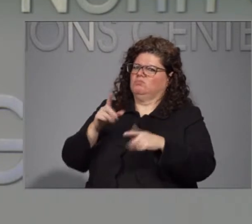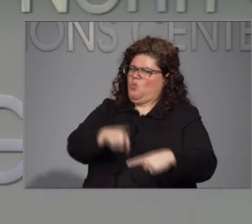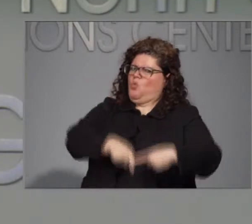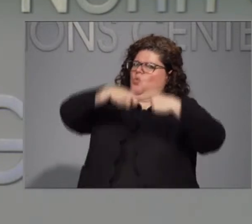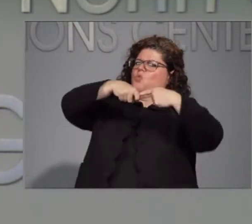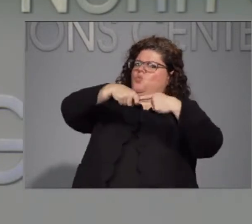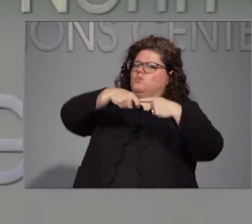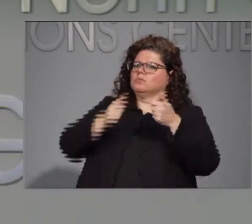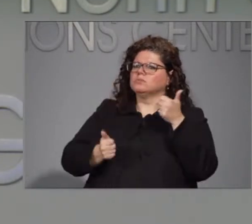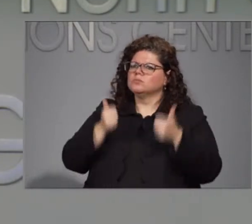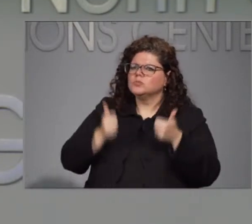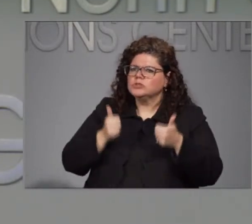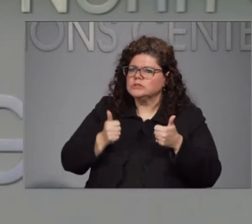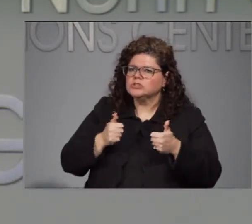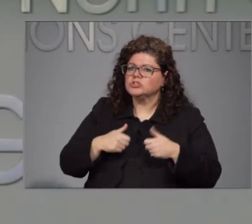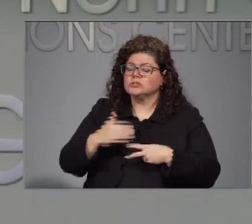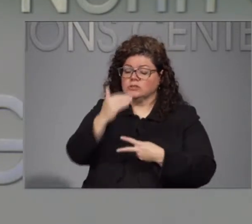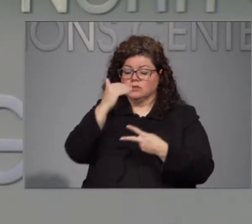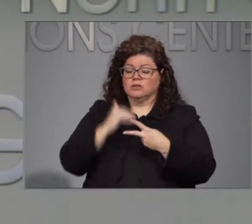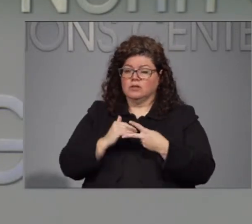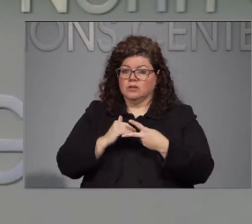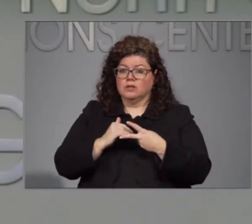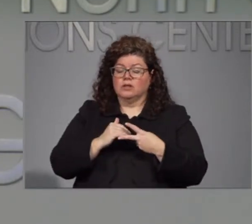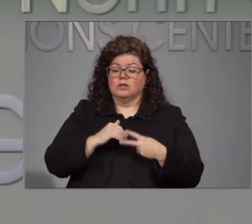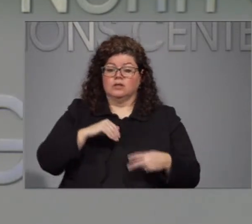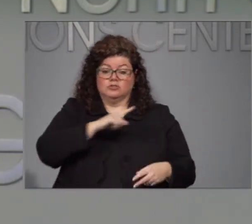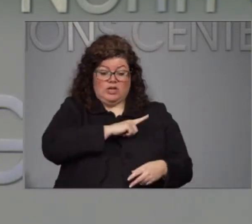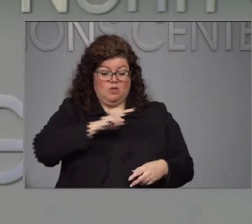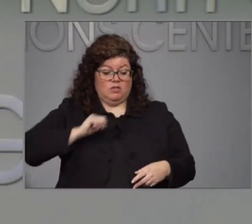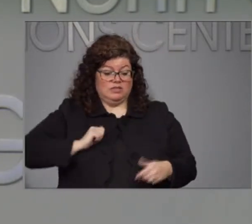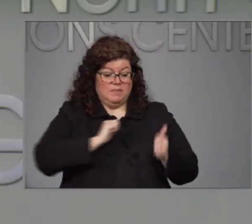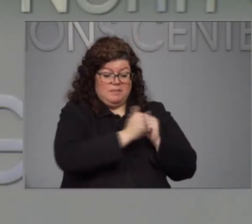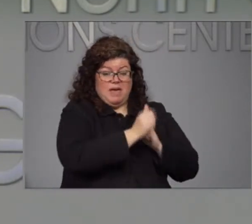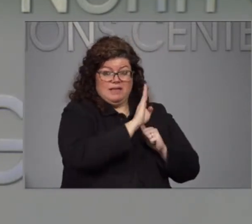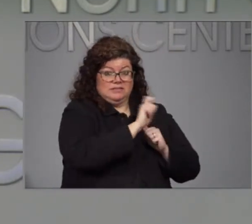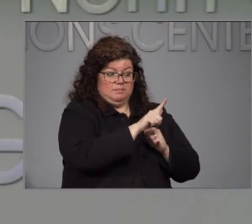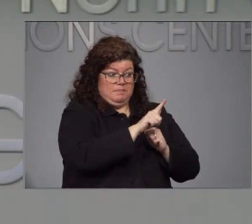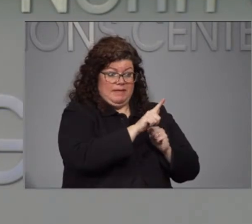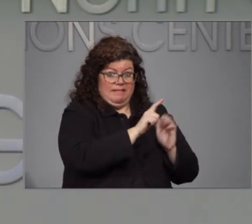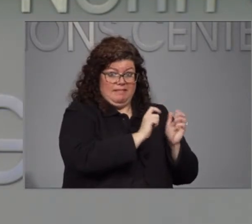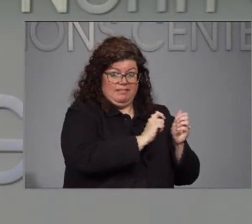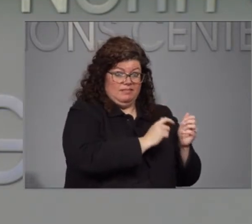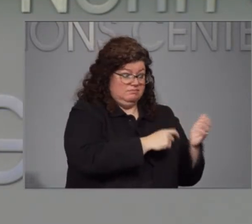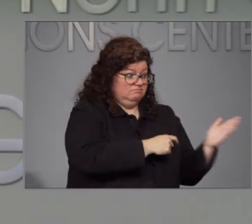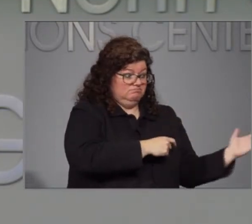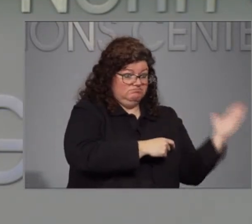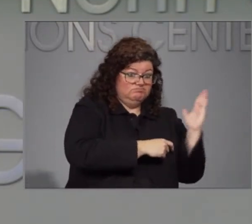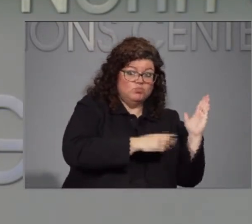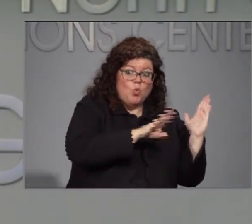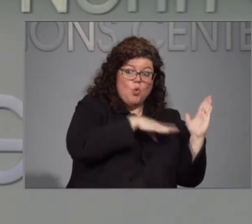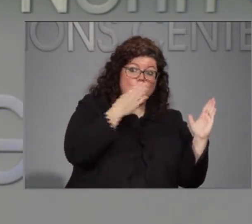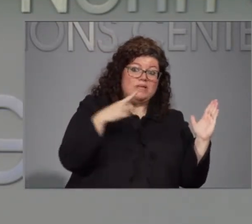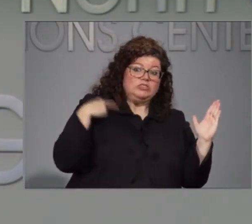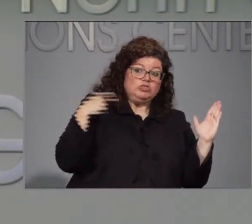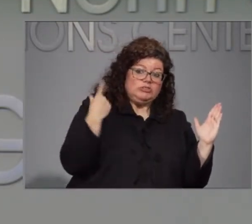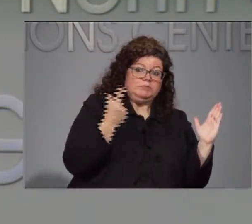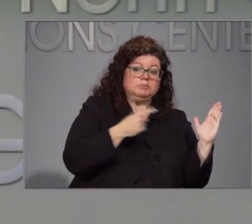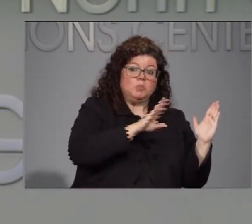is this impacting your decision about whether you will sign the bill that the General Assembly passed this week to partially reopen gyms and bars?